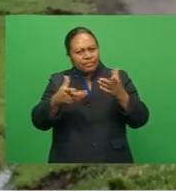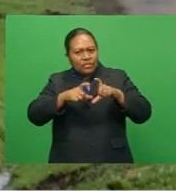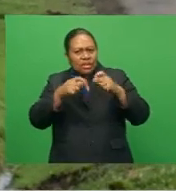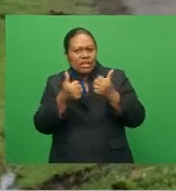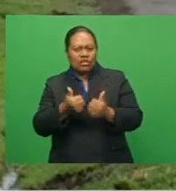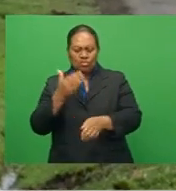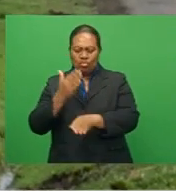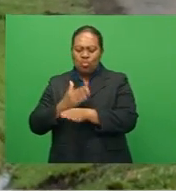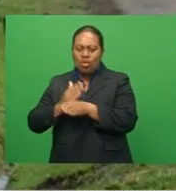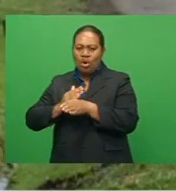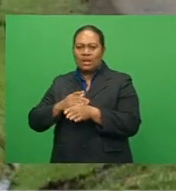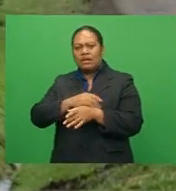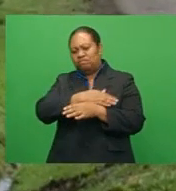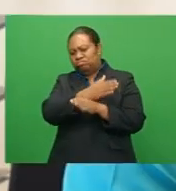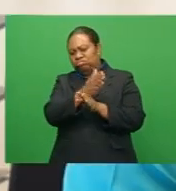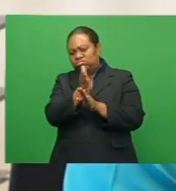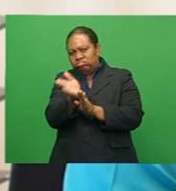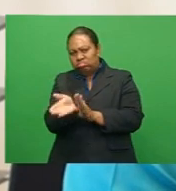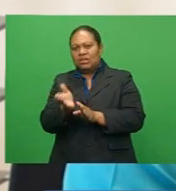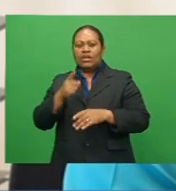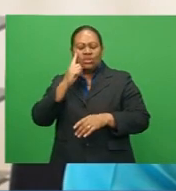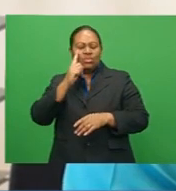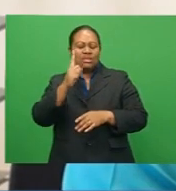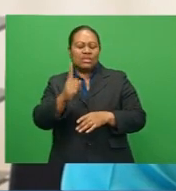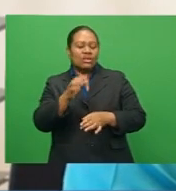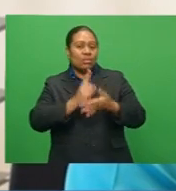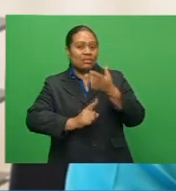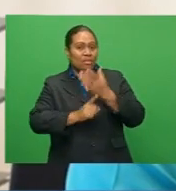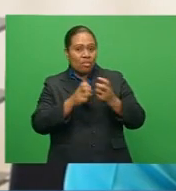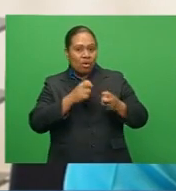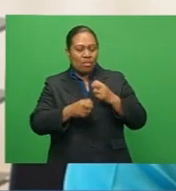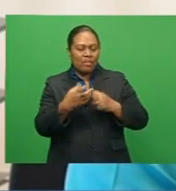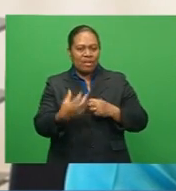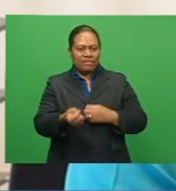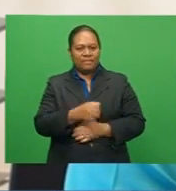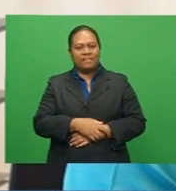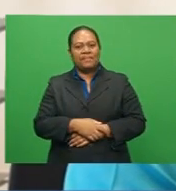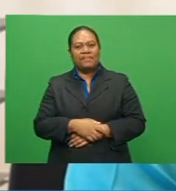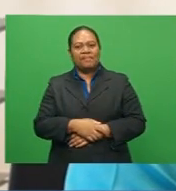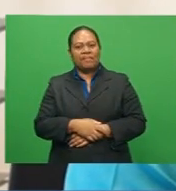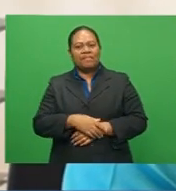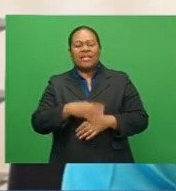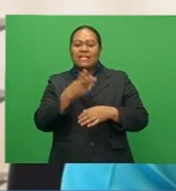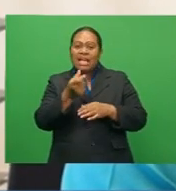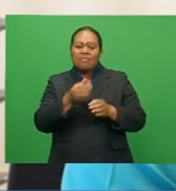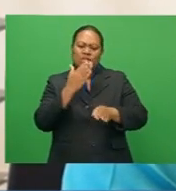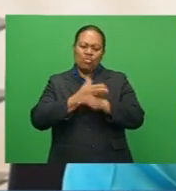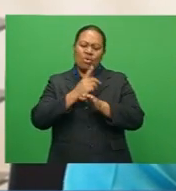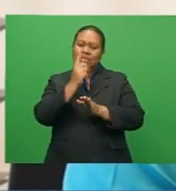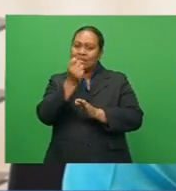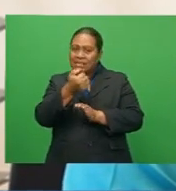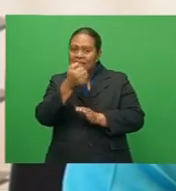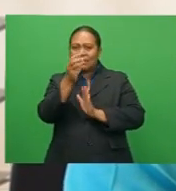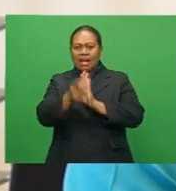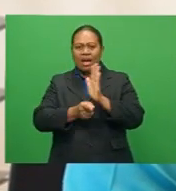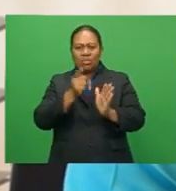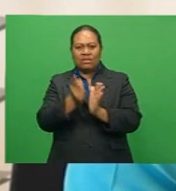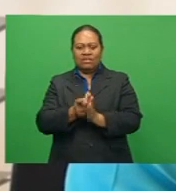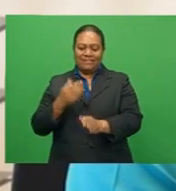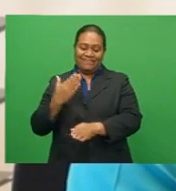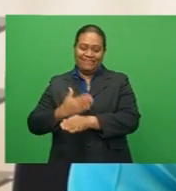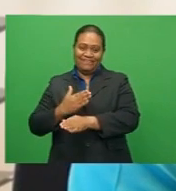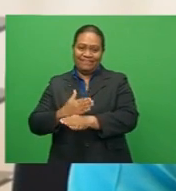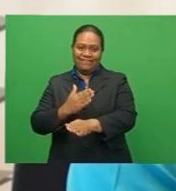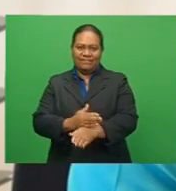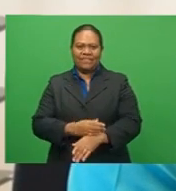get the roads ready for sealing. As soon as it's ready, we get sun for about 6 hours. We can go down and seal the road.